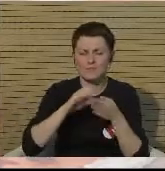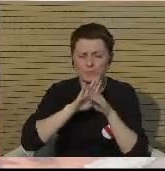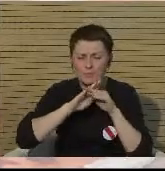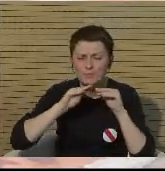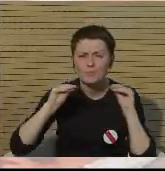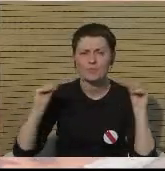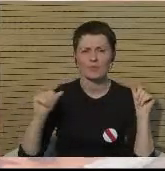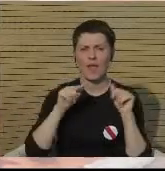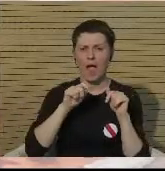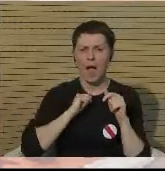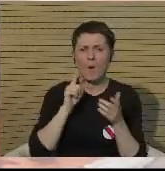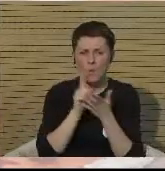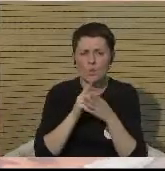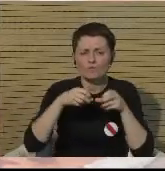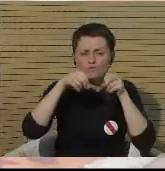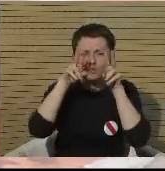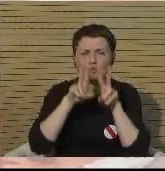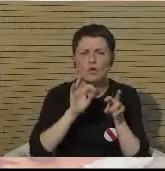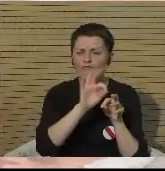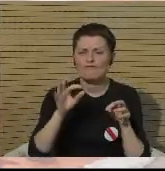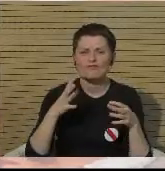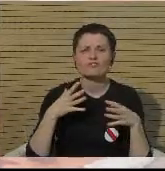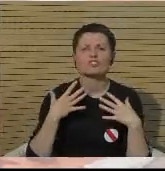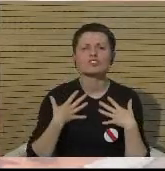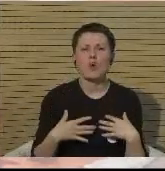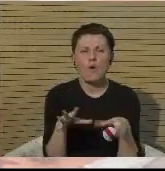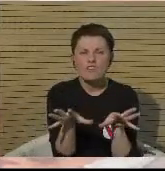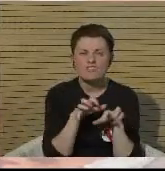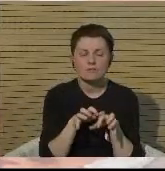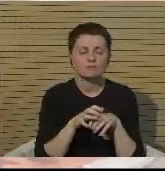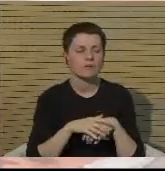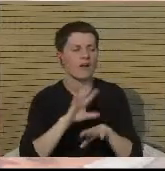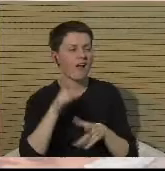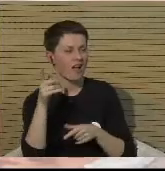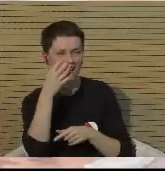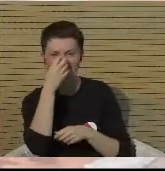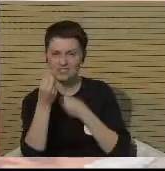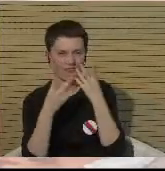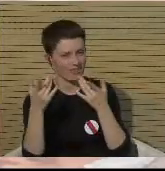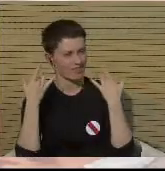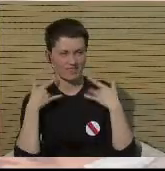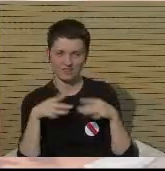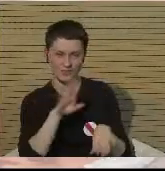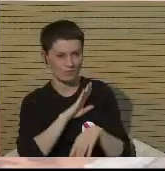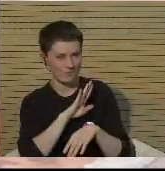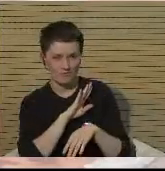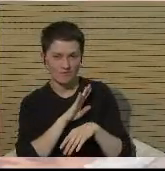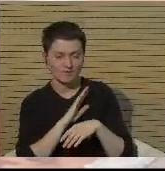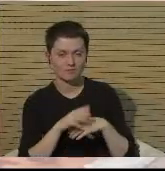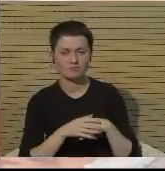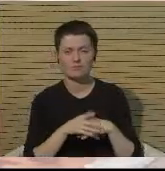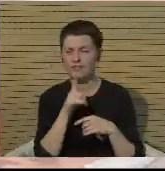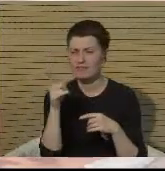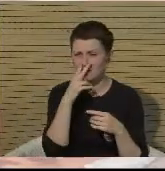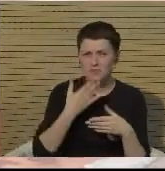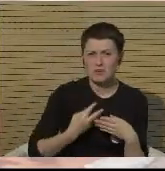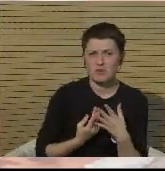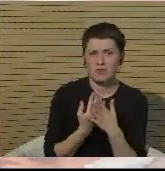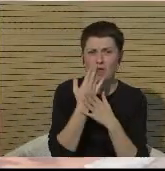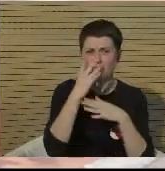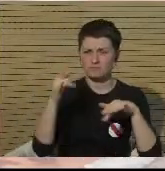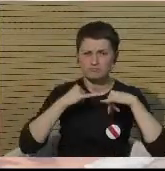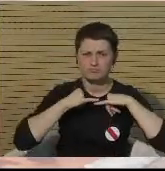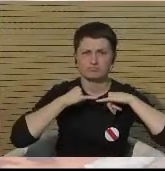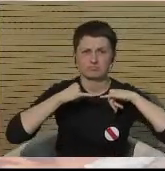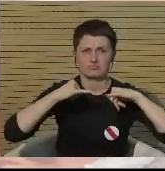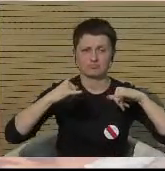wyprasowywałem w nadziei, że wysuszę ich chciwe ciała. Ale cyrkowcy nie chcieli ginąć. Rośli i przybierali